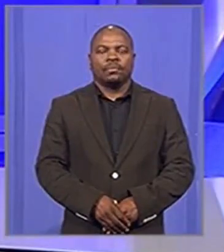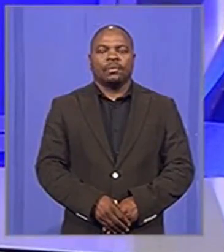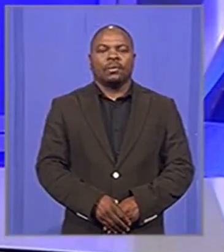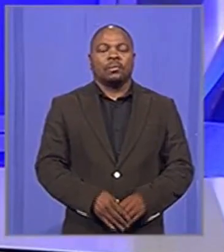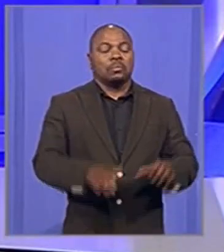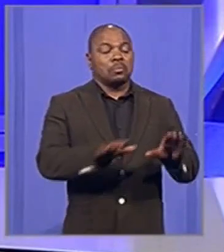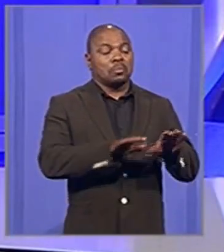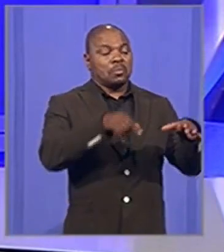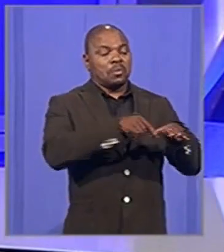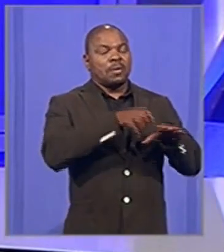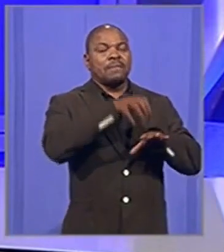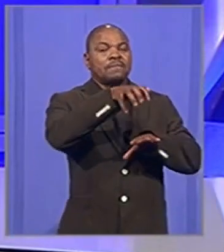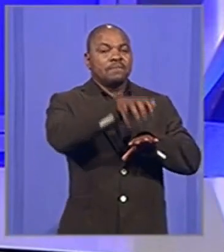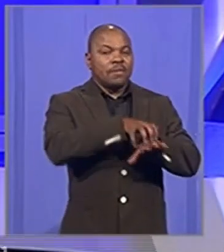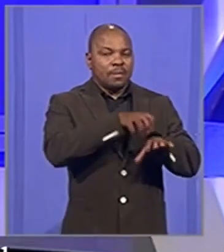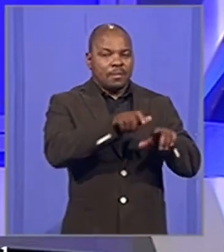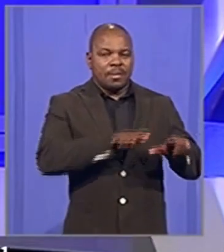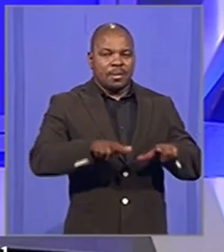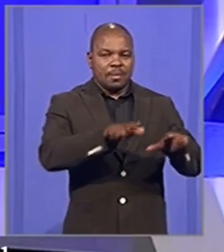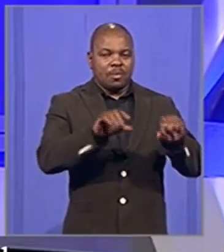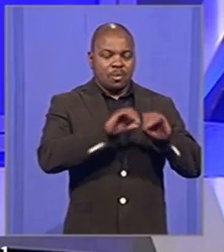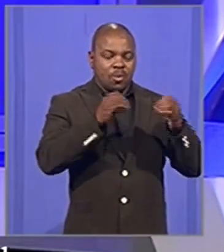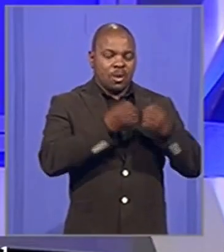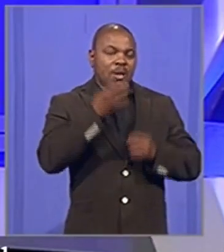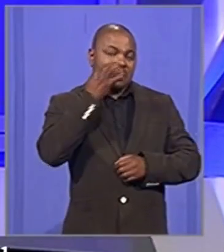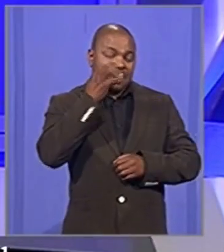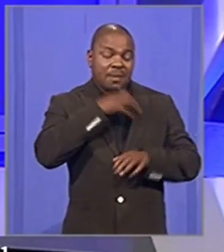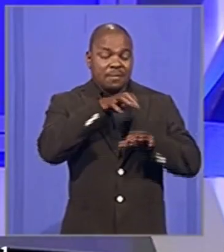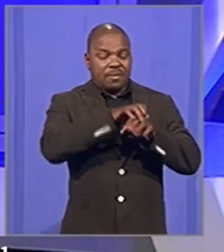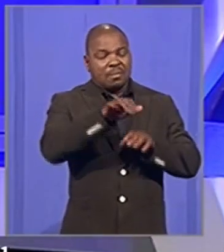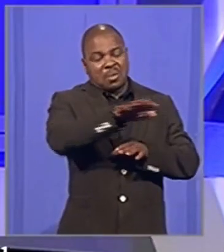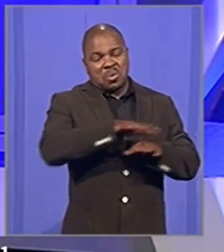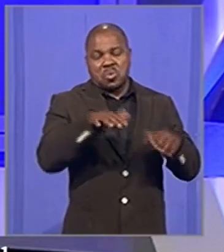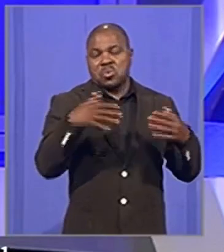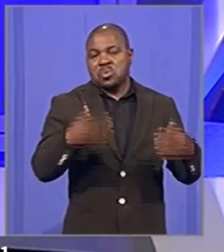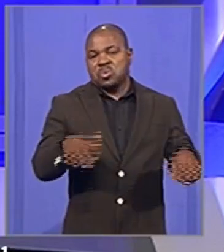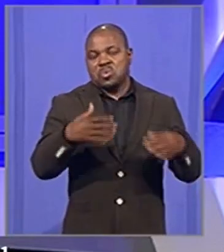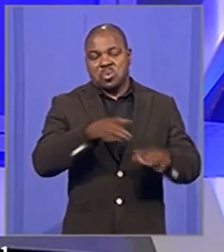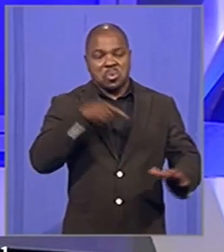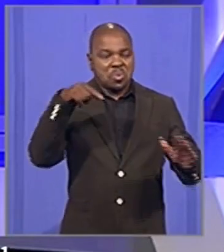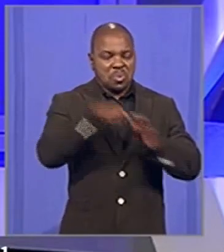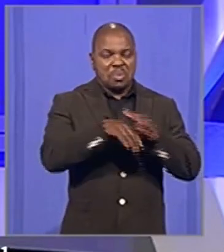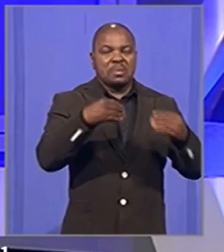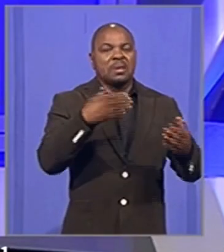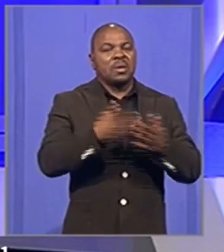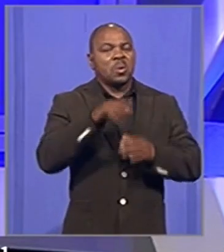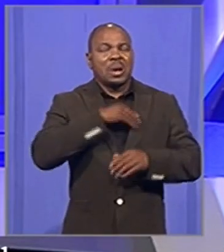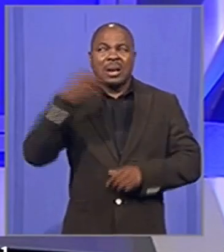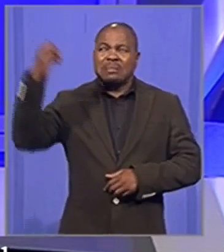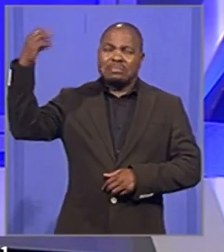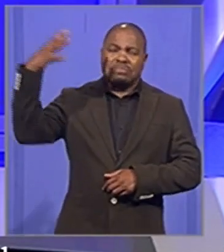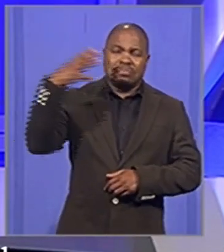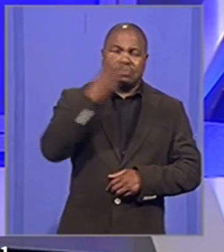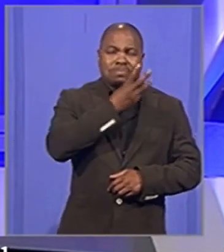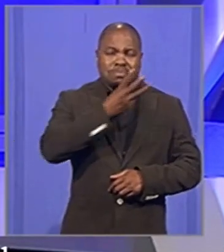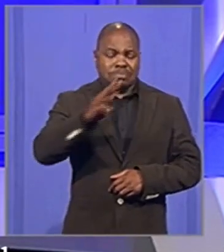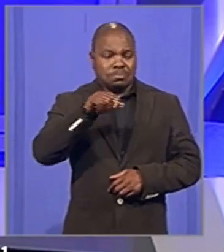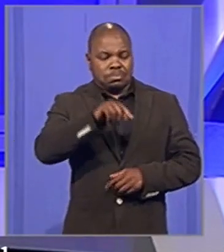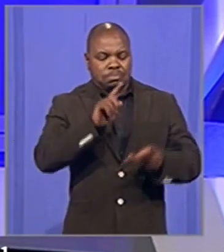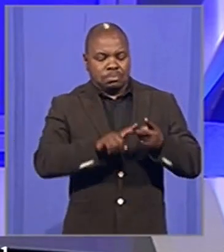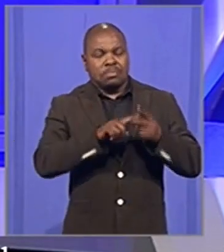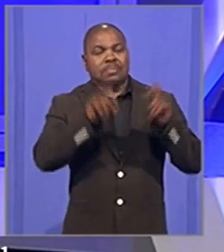Mokgatlho wa temothuo Agri Limpopo wa re lephata la temothuo le ka latlhegelwa ka ntlha le khubula mogote o tseneletseng le go kgaolwa